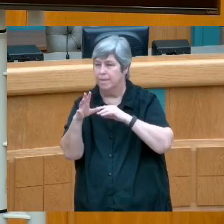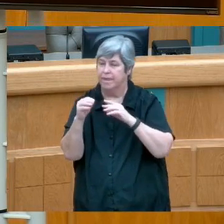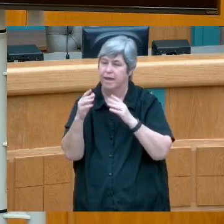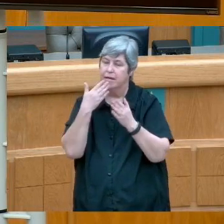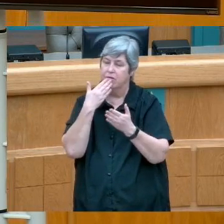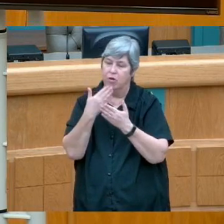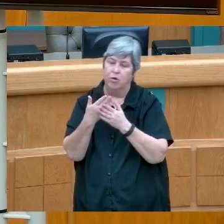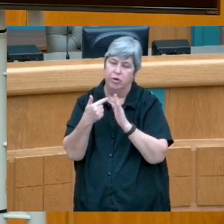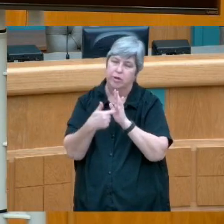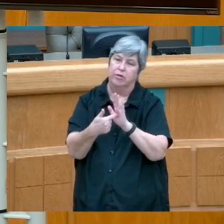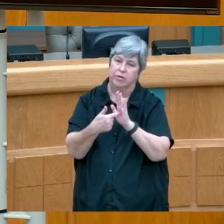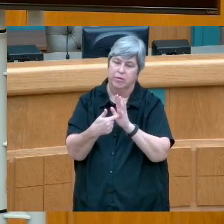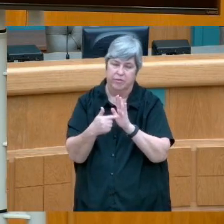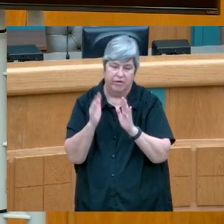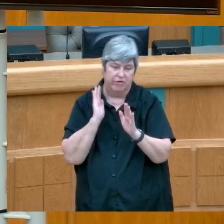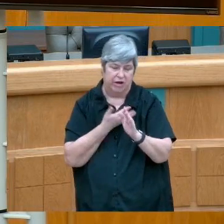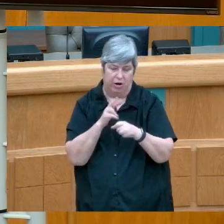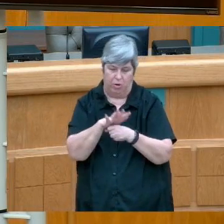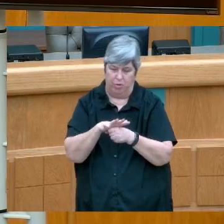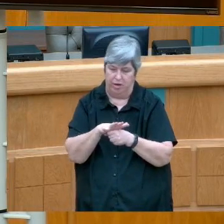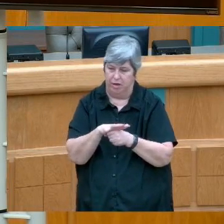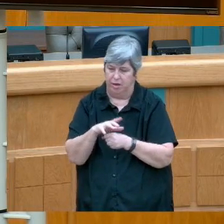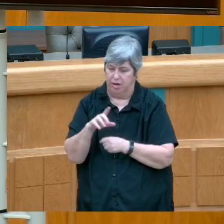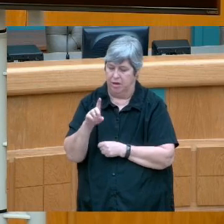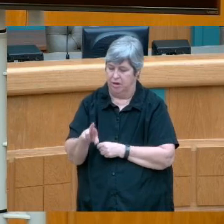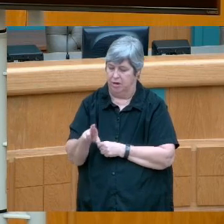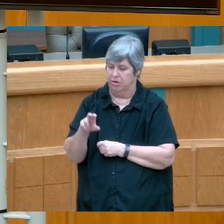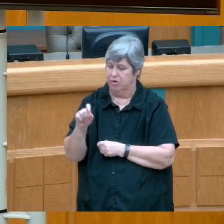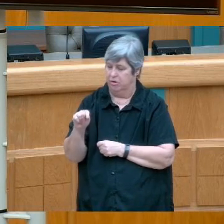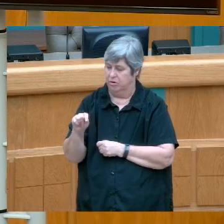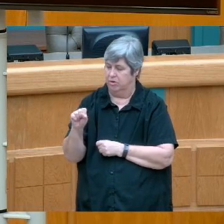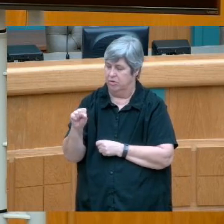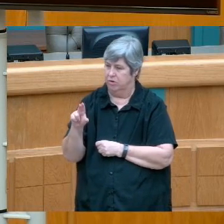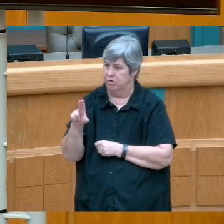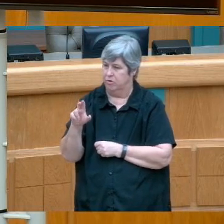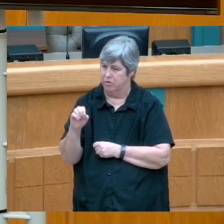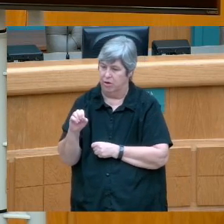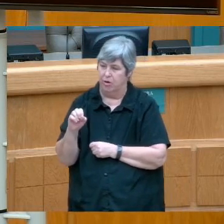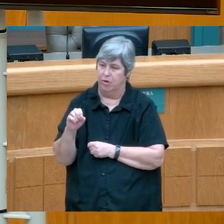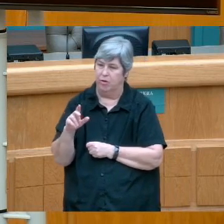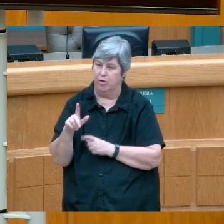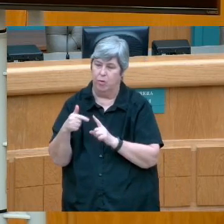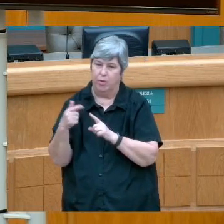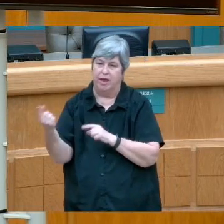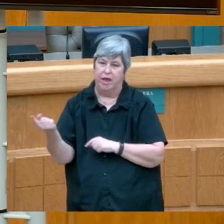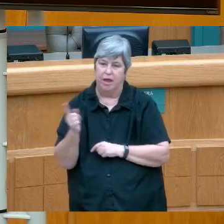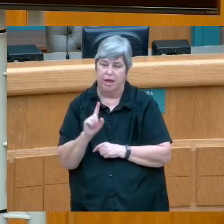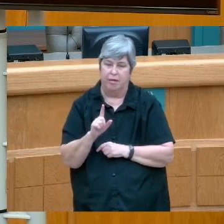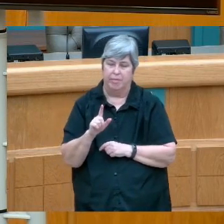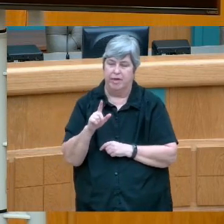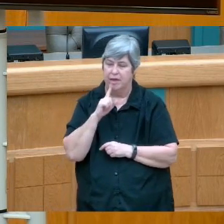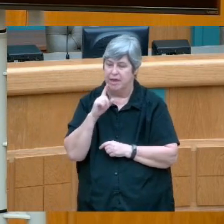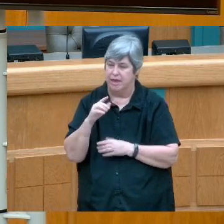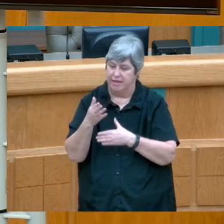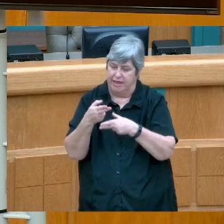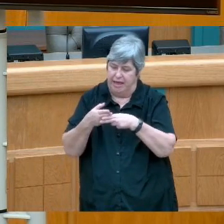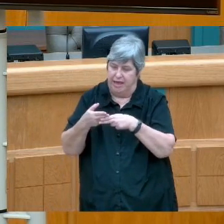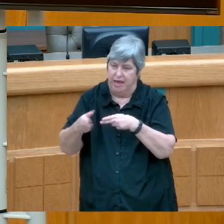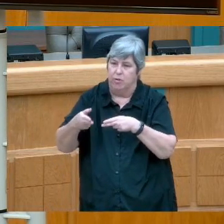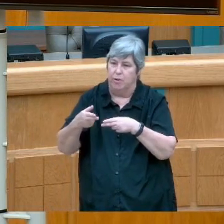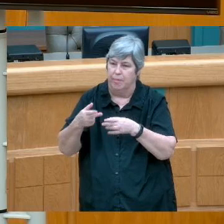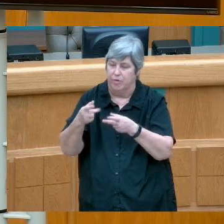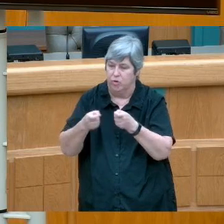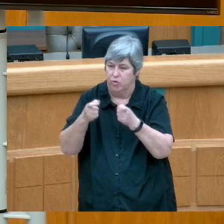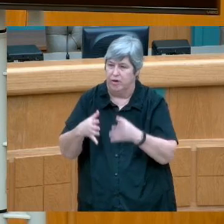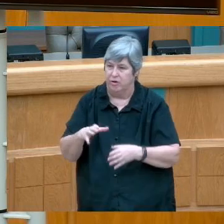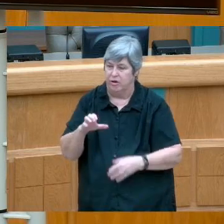for our region here. Dr. Tissot, just to introduce him when he comes up later on, is the interim director of